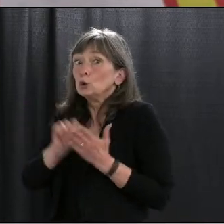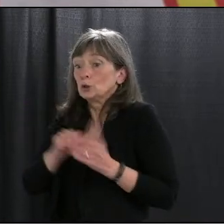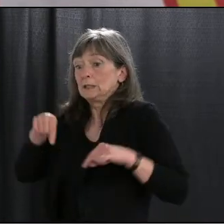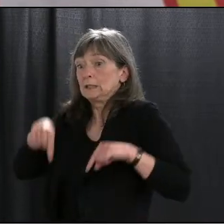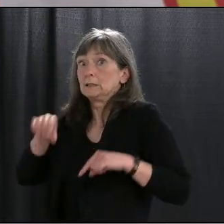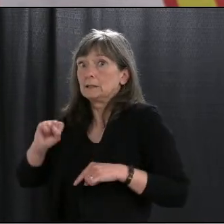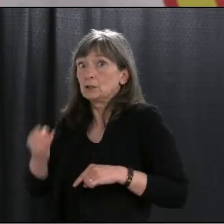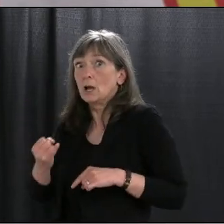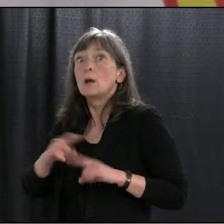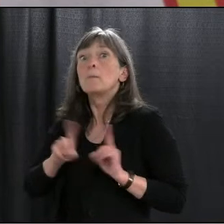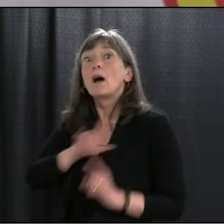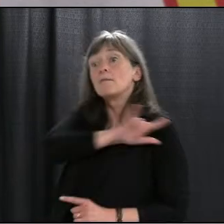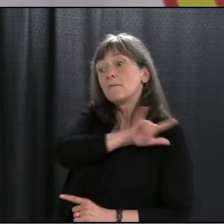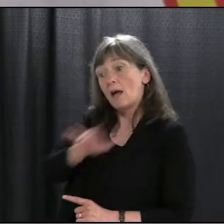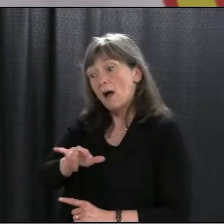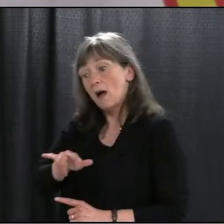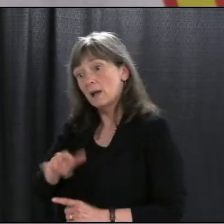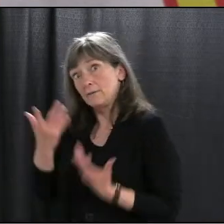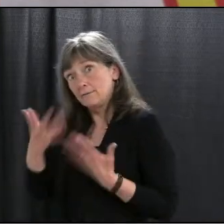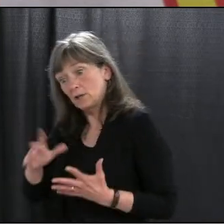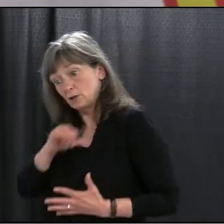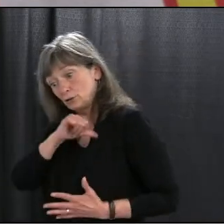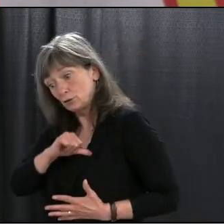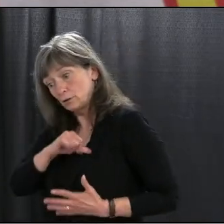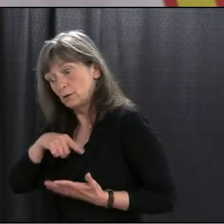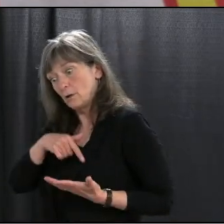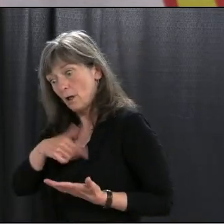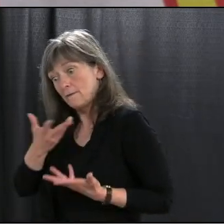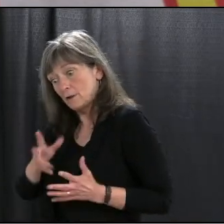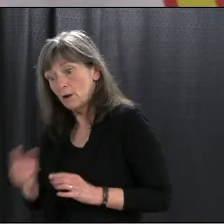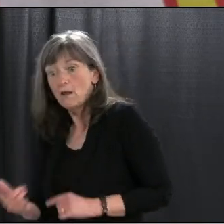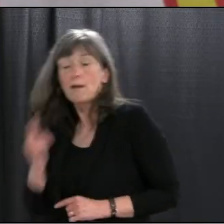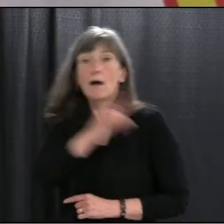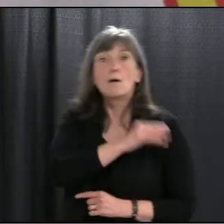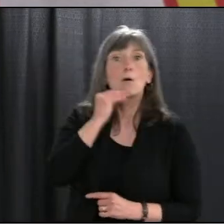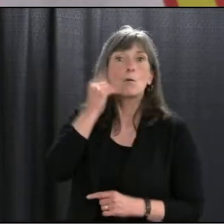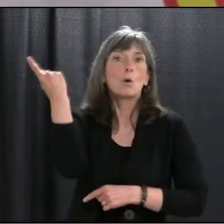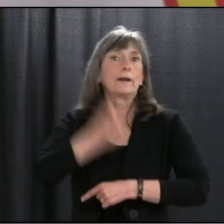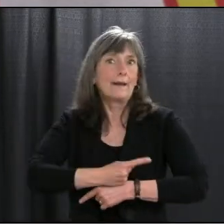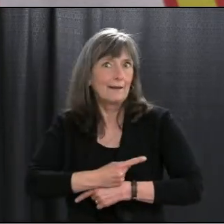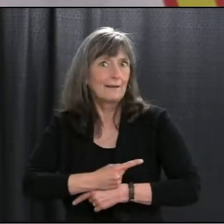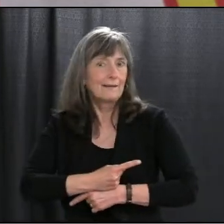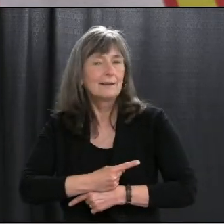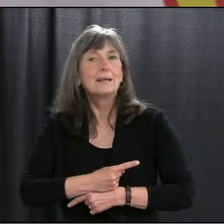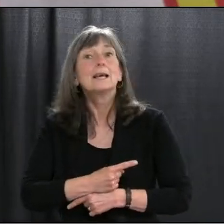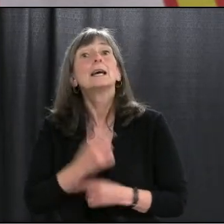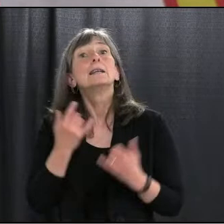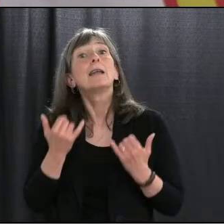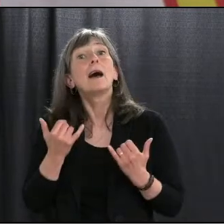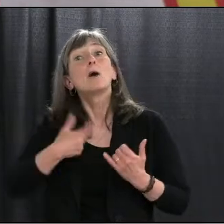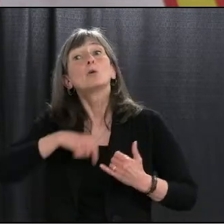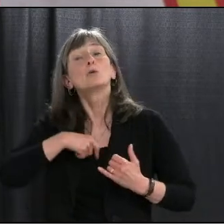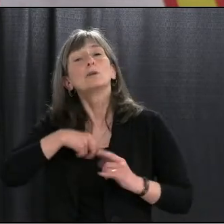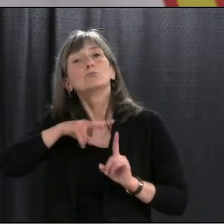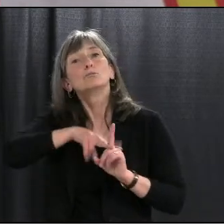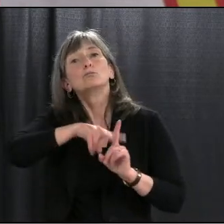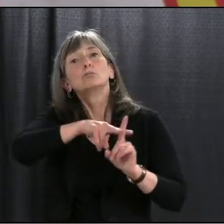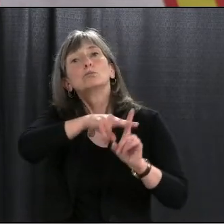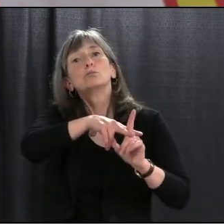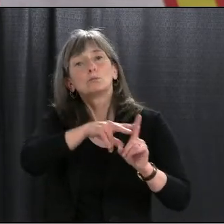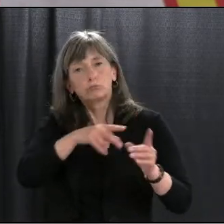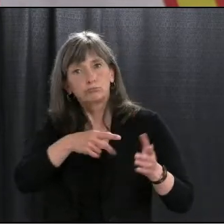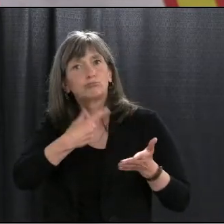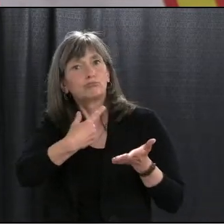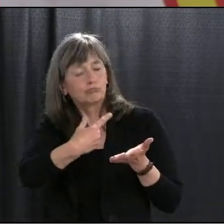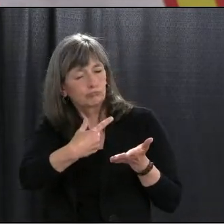success of these flights, Newfoundland and Labrador Health Services is working to schedule these flights on a regular basis